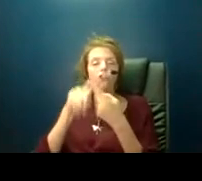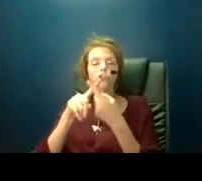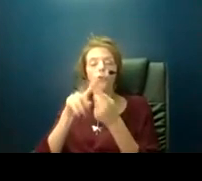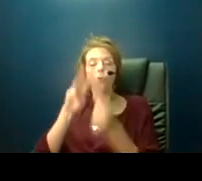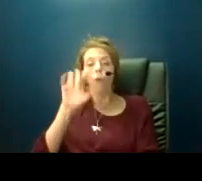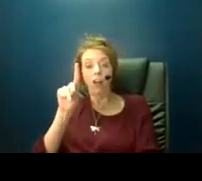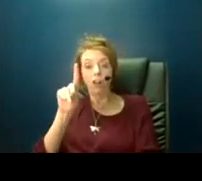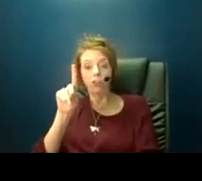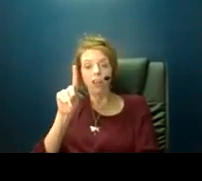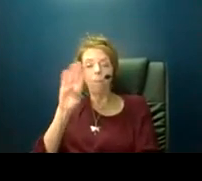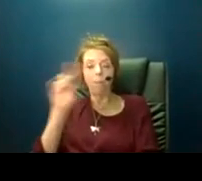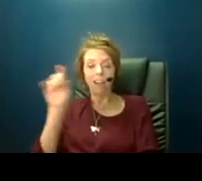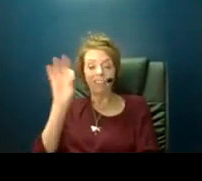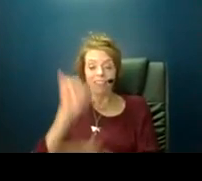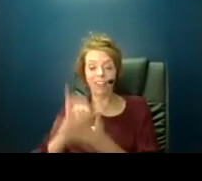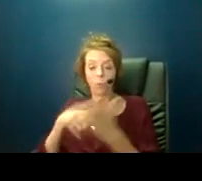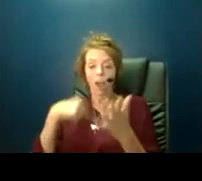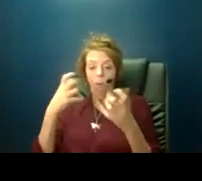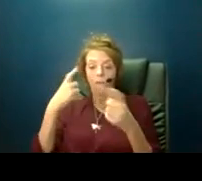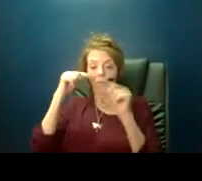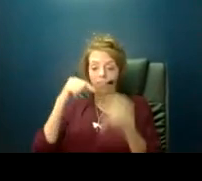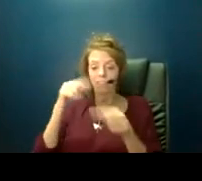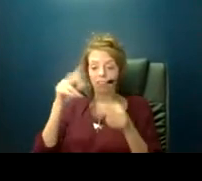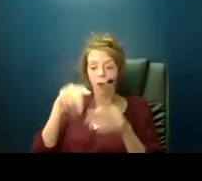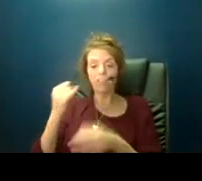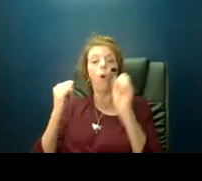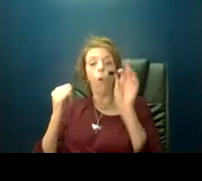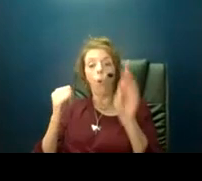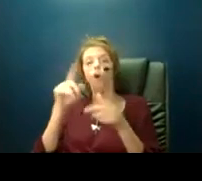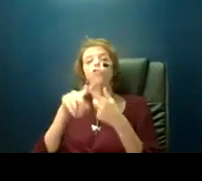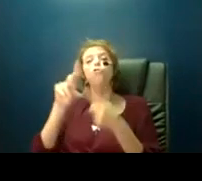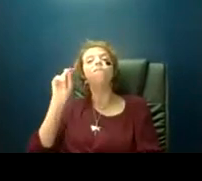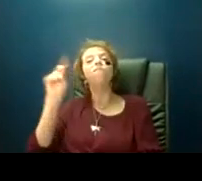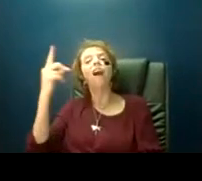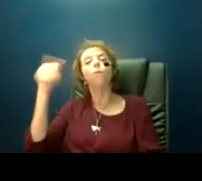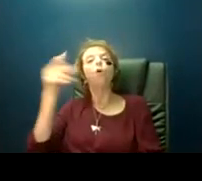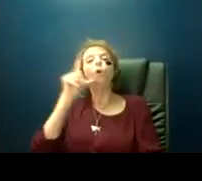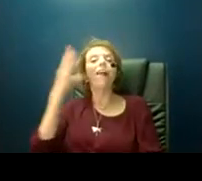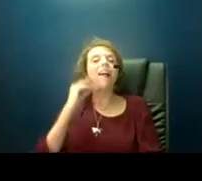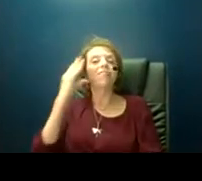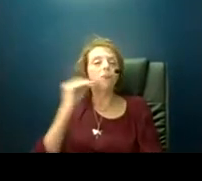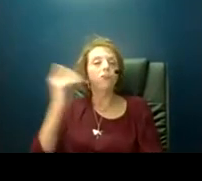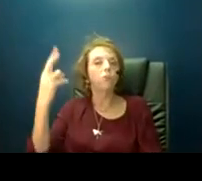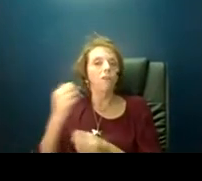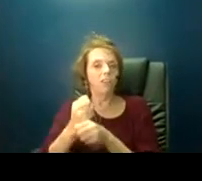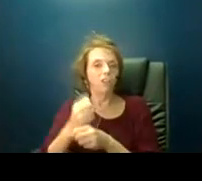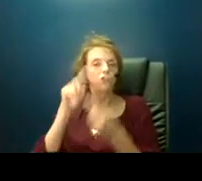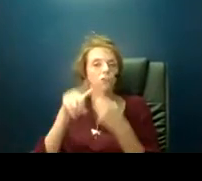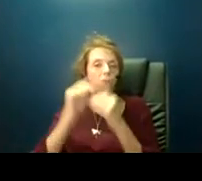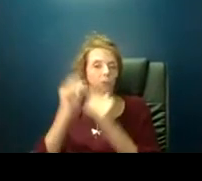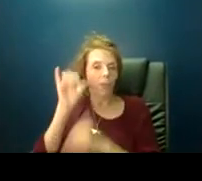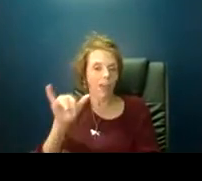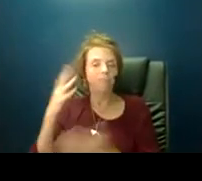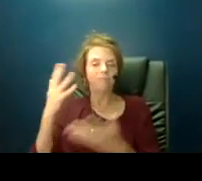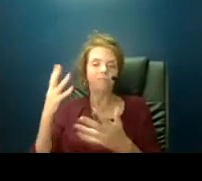what I want for this one project? Or do I find somebody that's been welding for 12 years to build that? So that's the